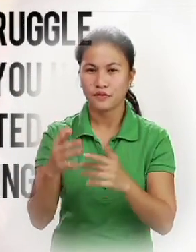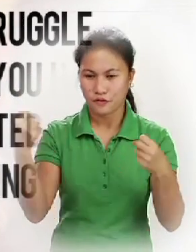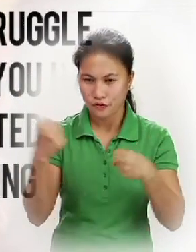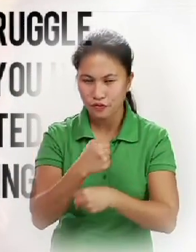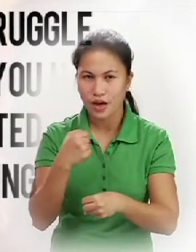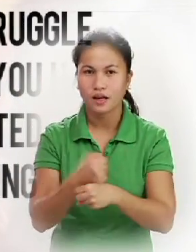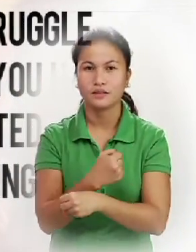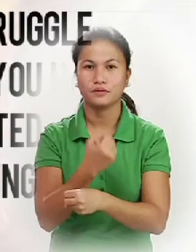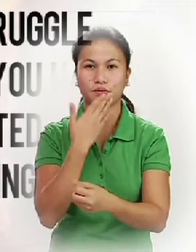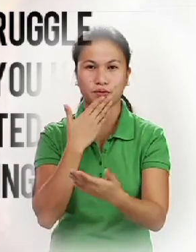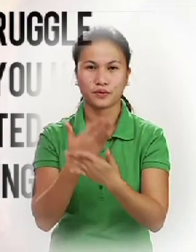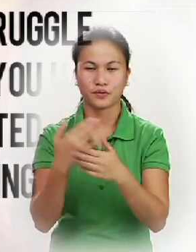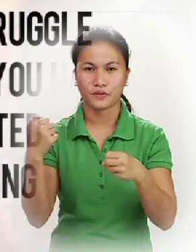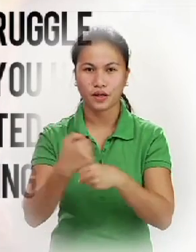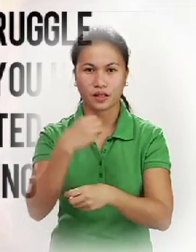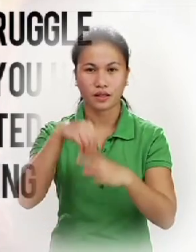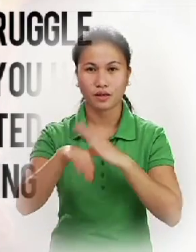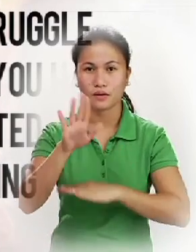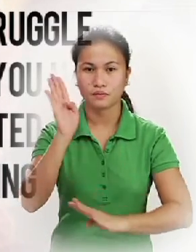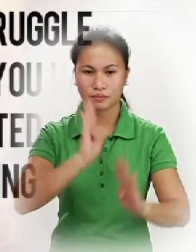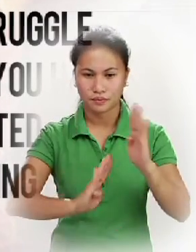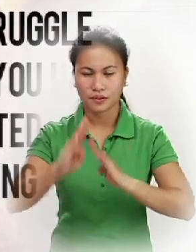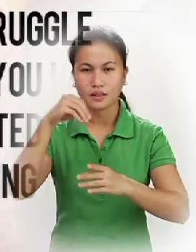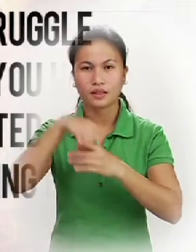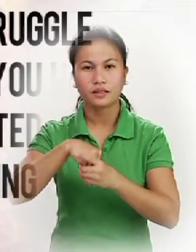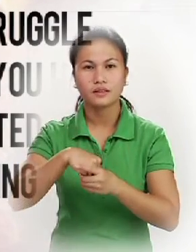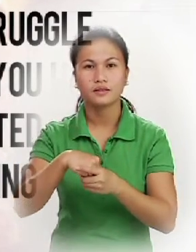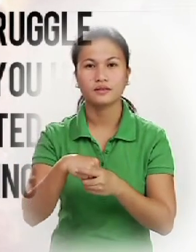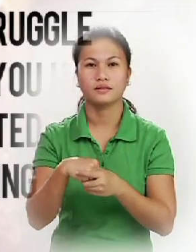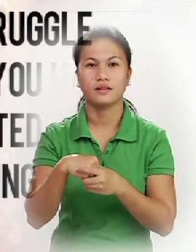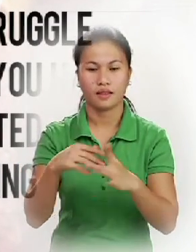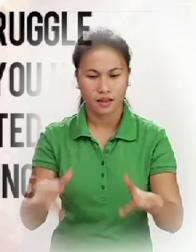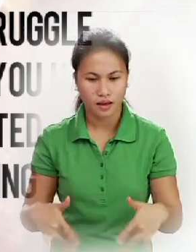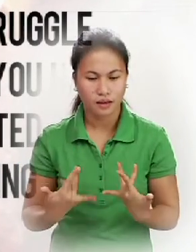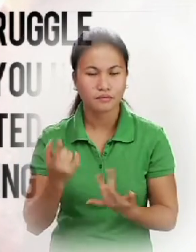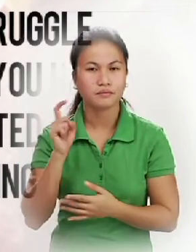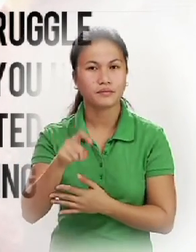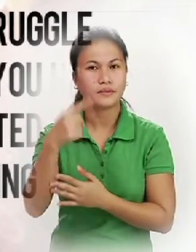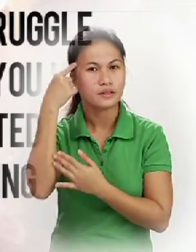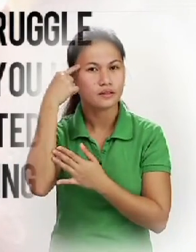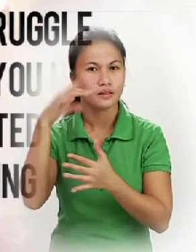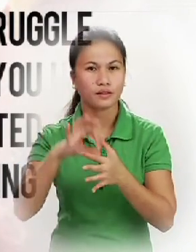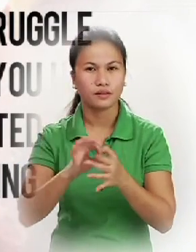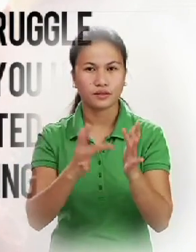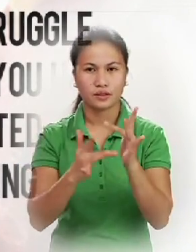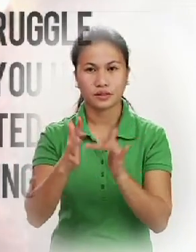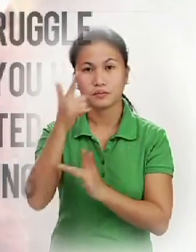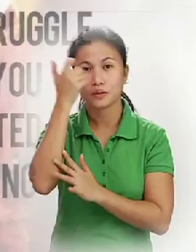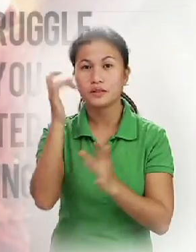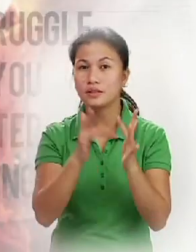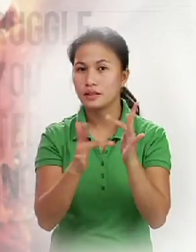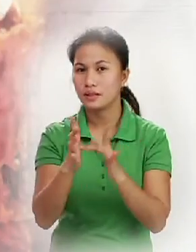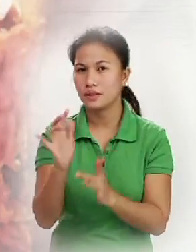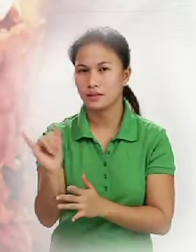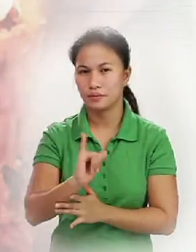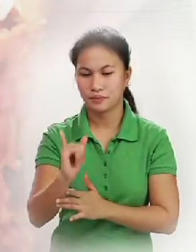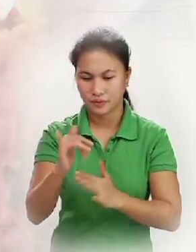fight. In your struggles in life, think of Jesus. He is your inspiration.